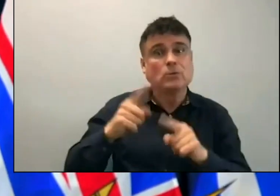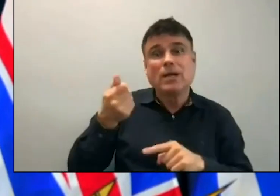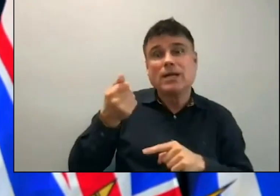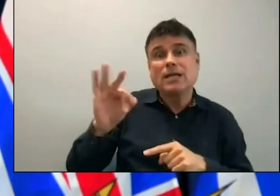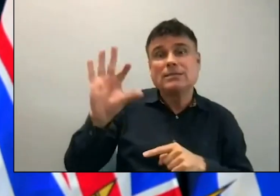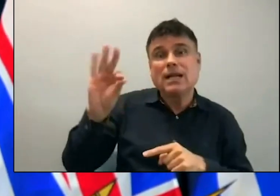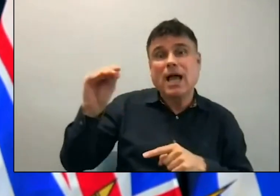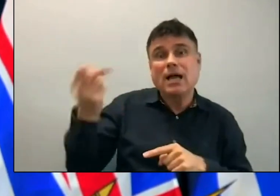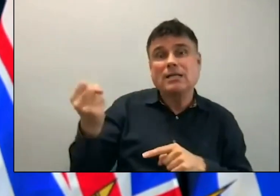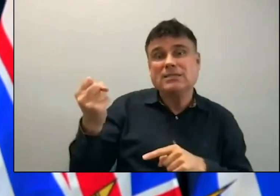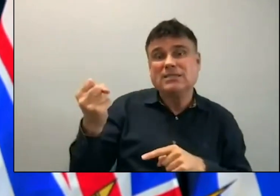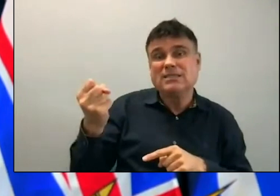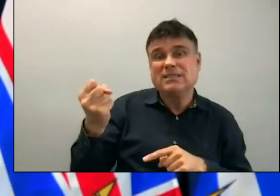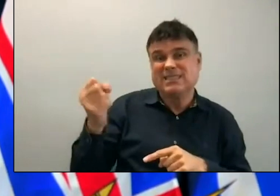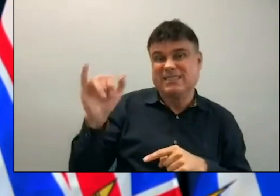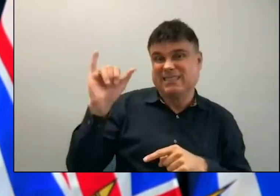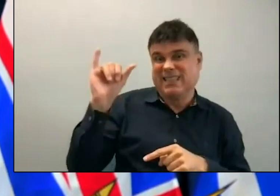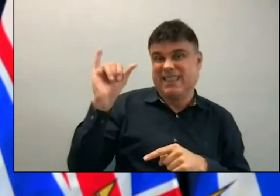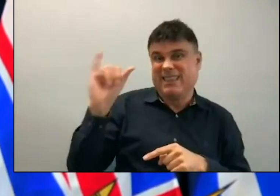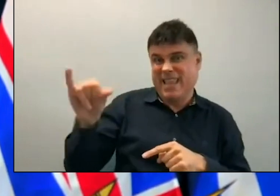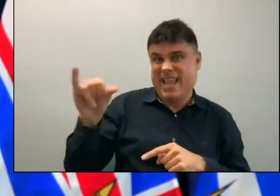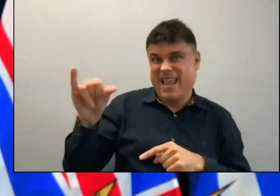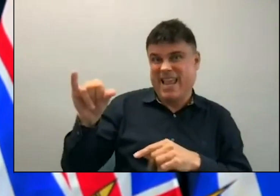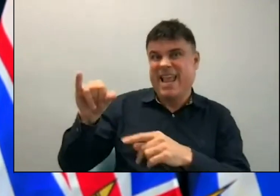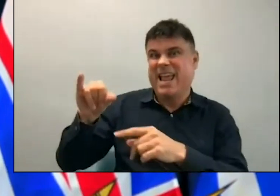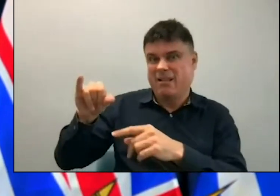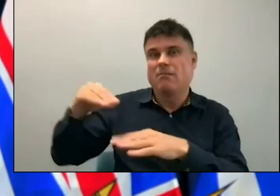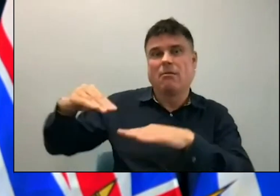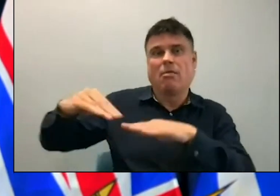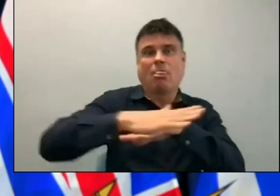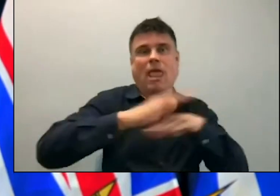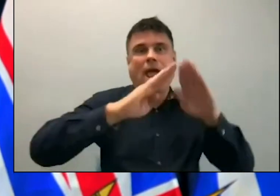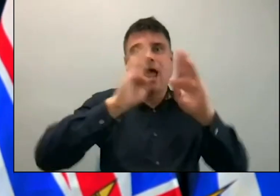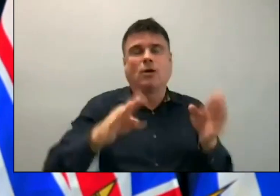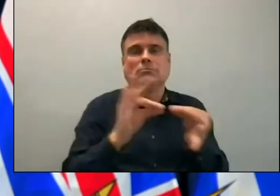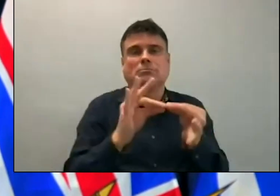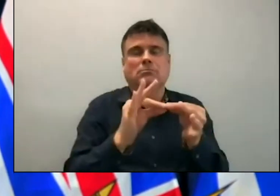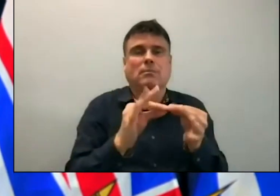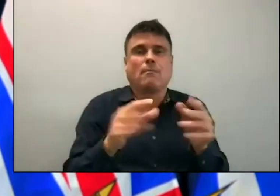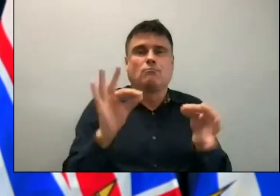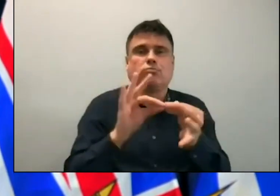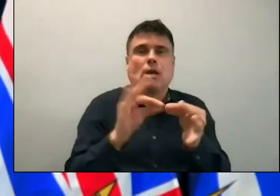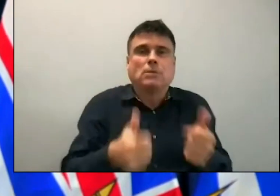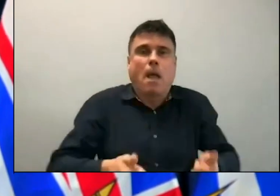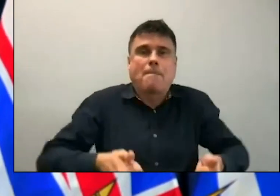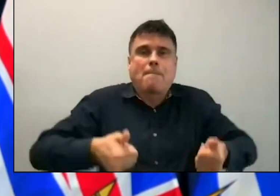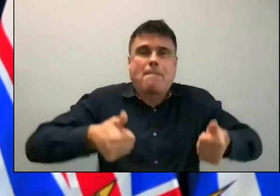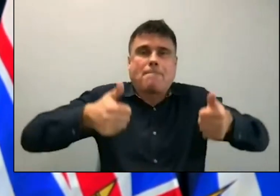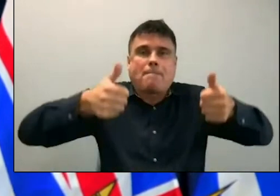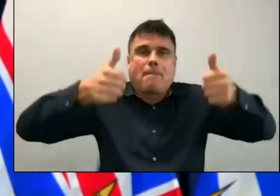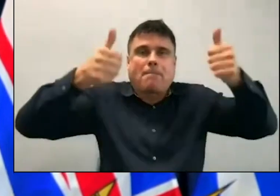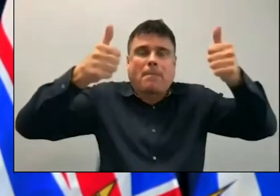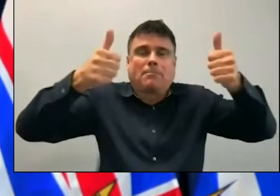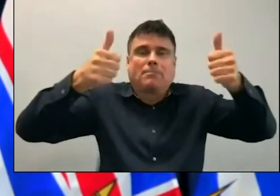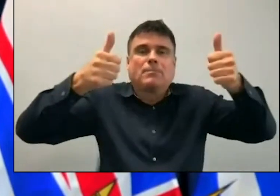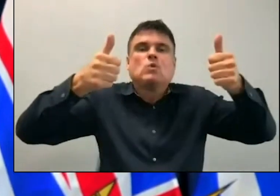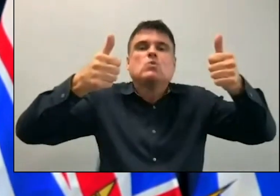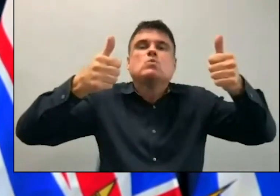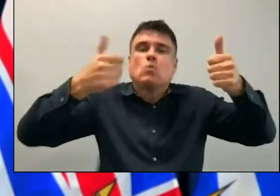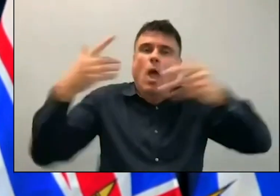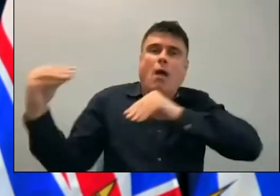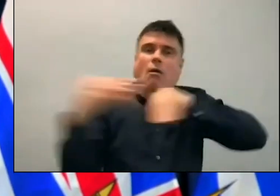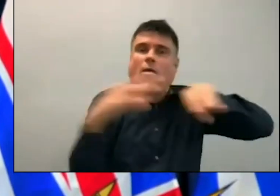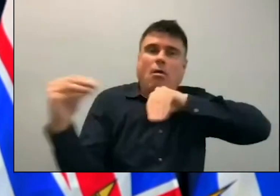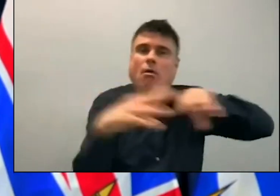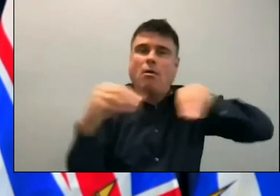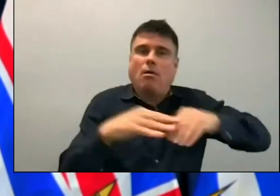That's contributing to the housing challenges. That's contributing to other costs that we're all being exposed to. And despite that,